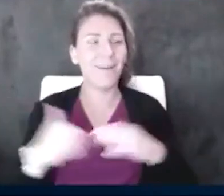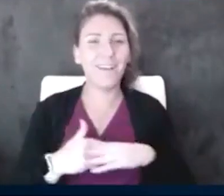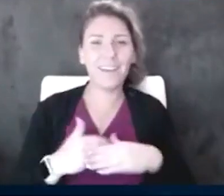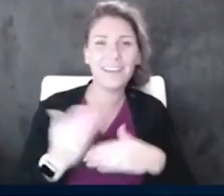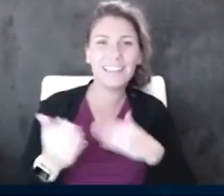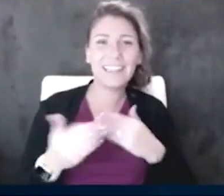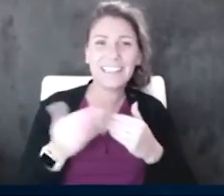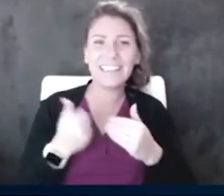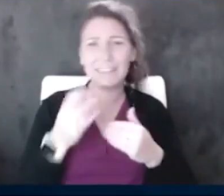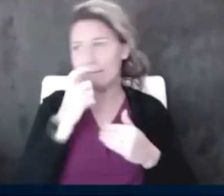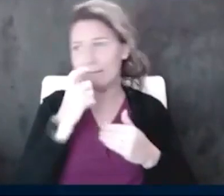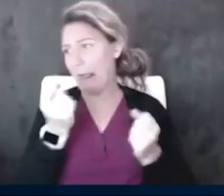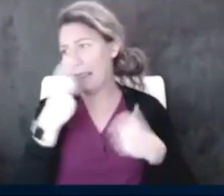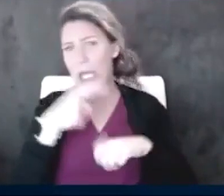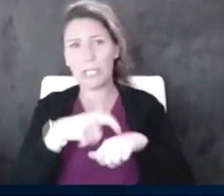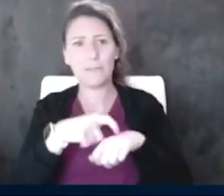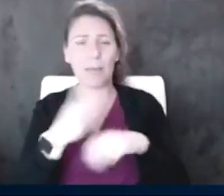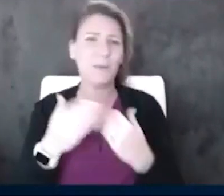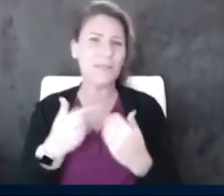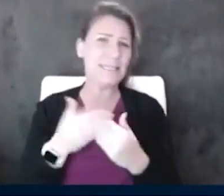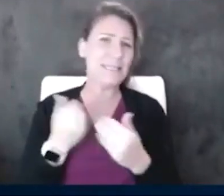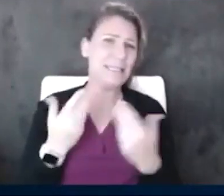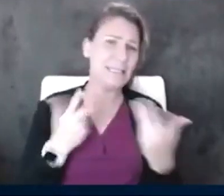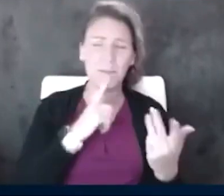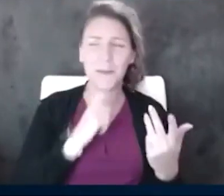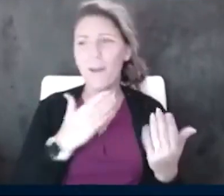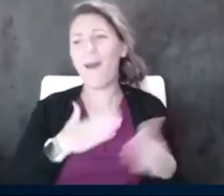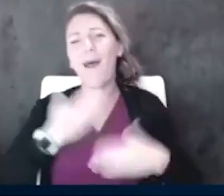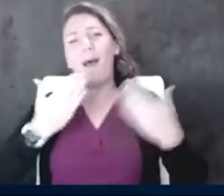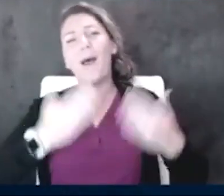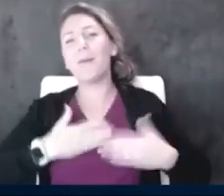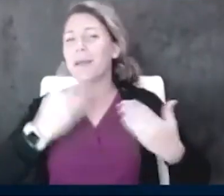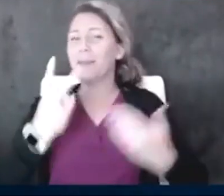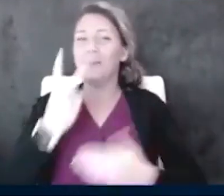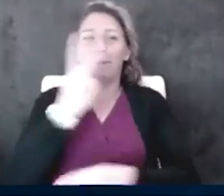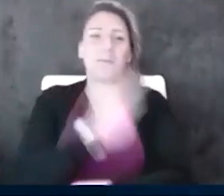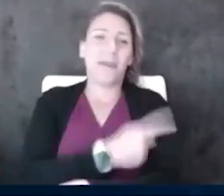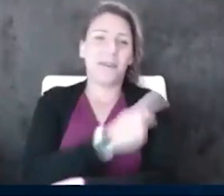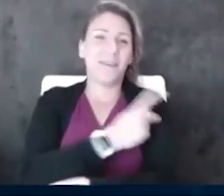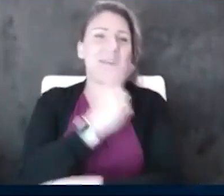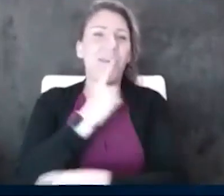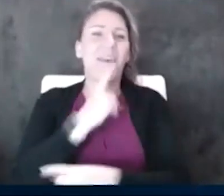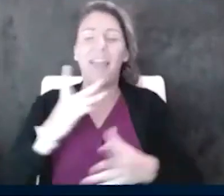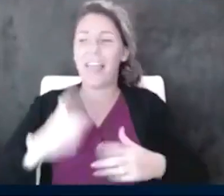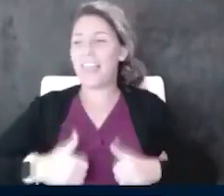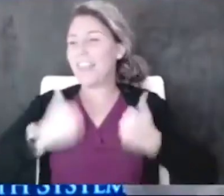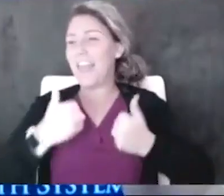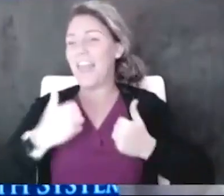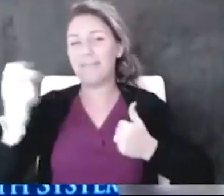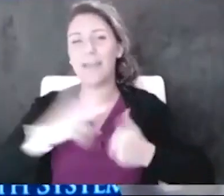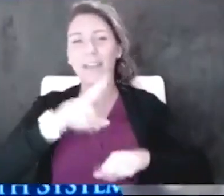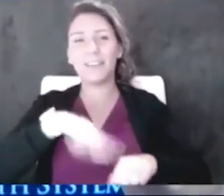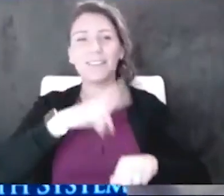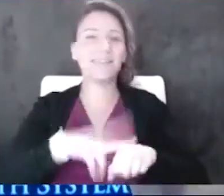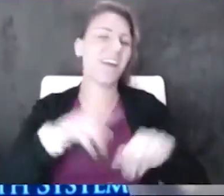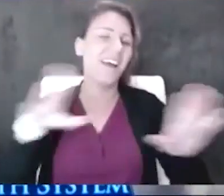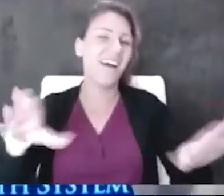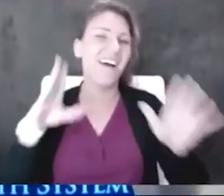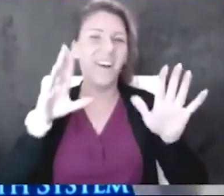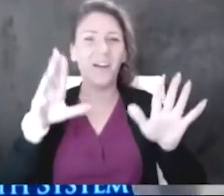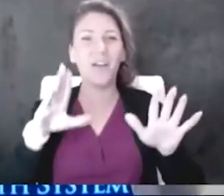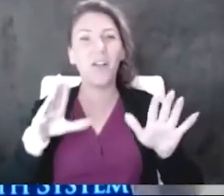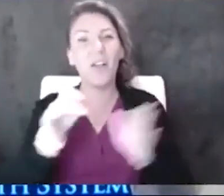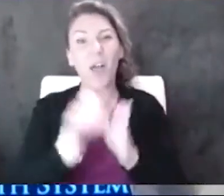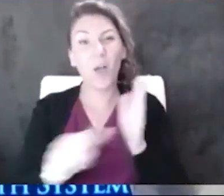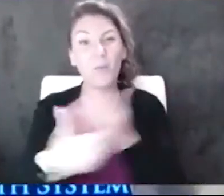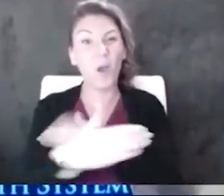it was great. It's easy. And we were all joyful, and we could kind of get work life back to normal, and the ORs were humming and all that. It was great. What was